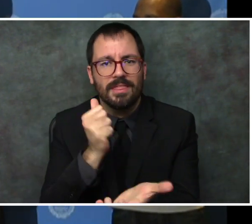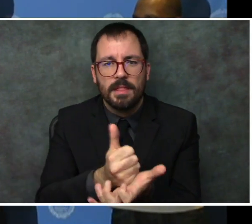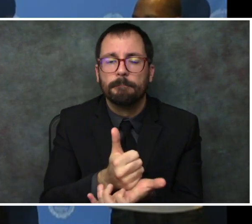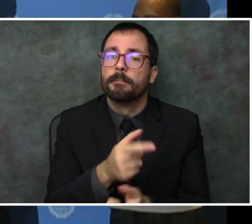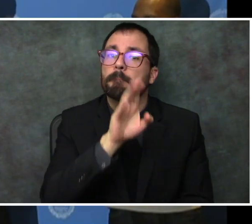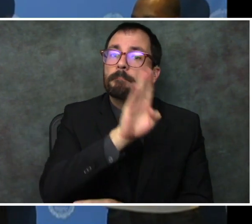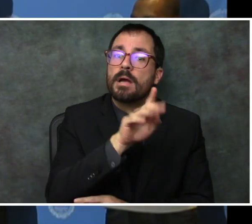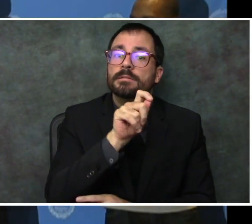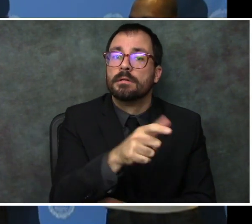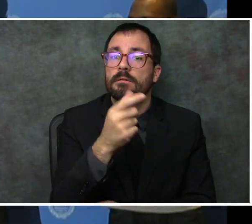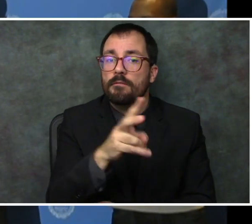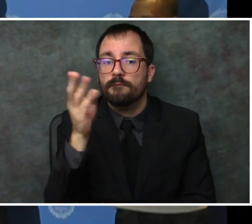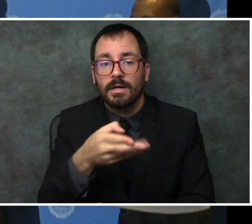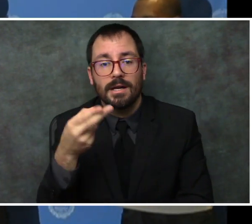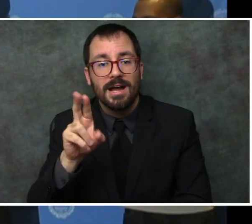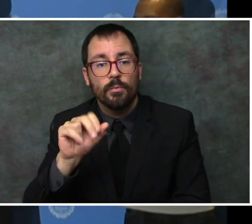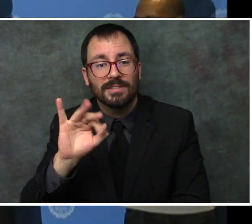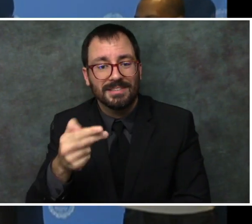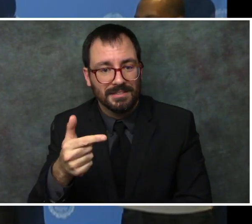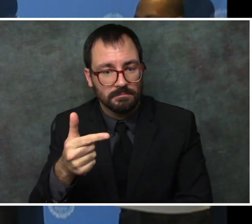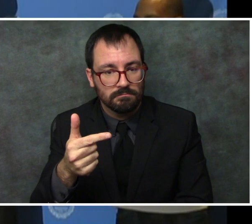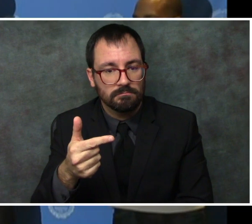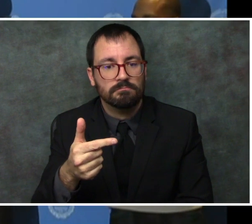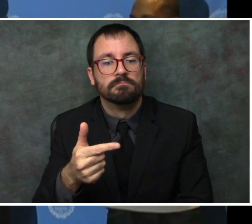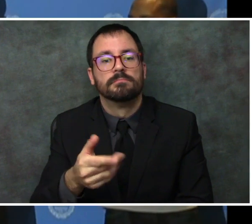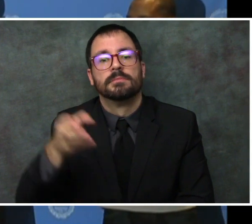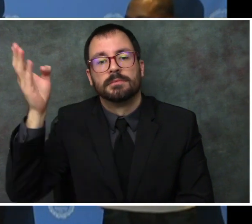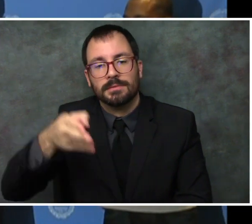boston.gov/housing-stability. That's